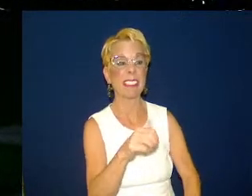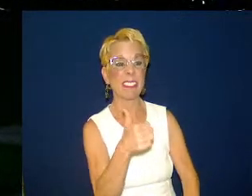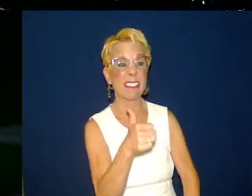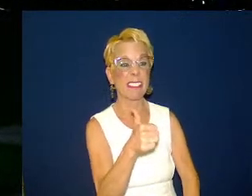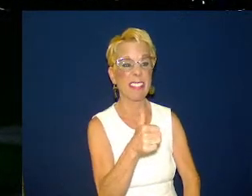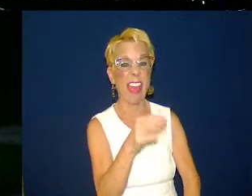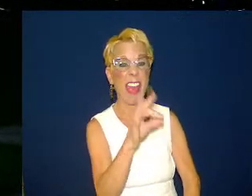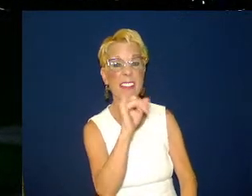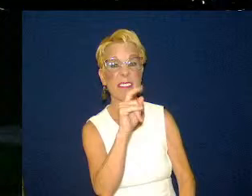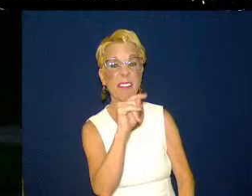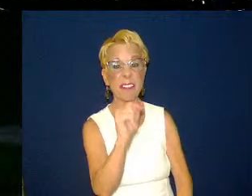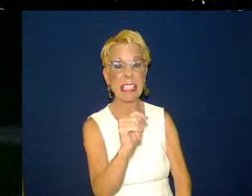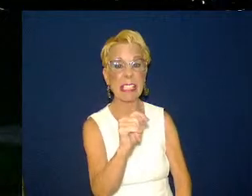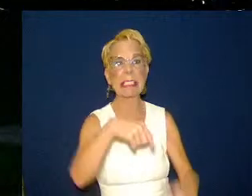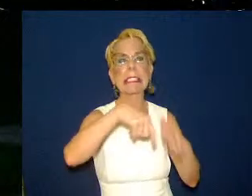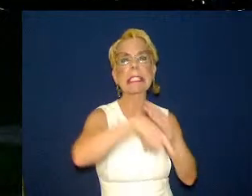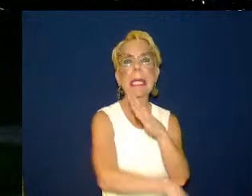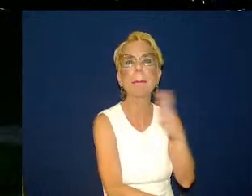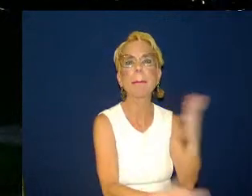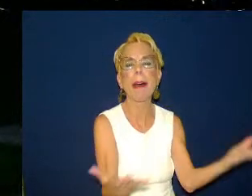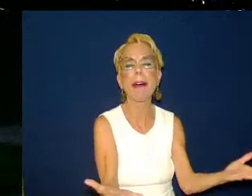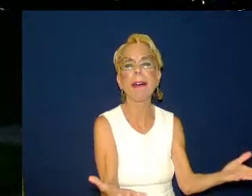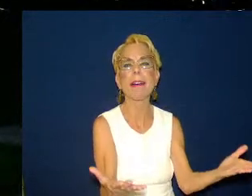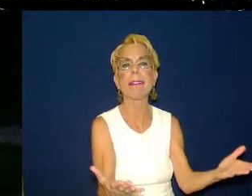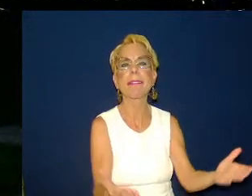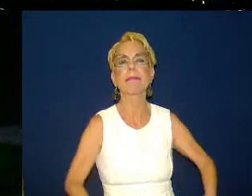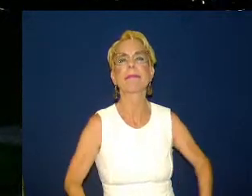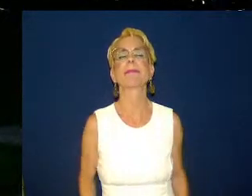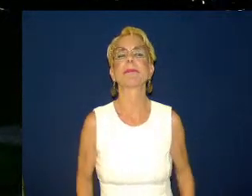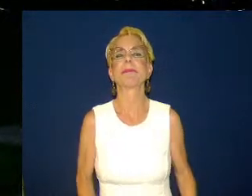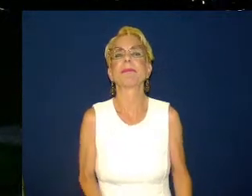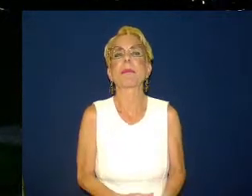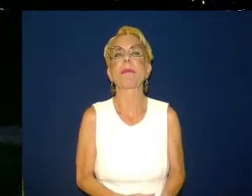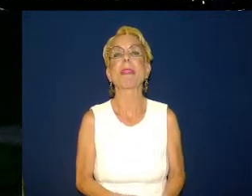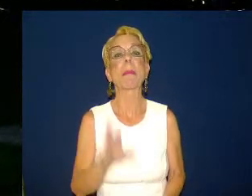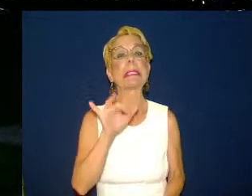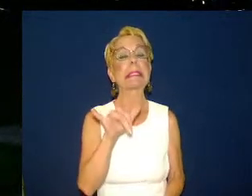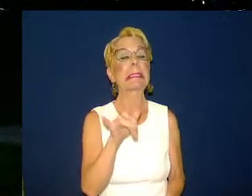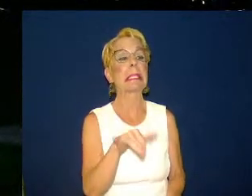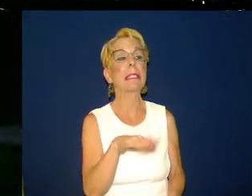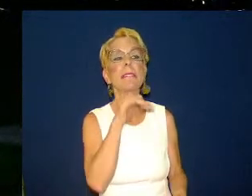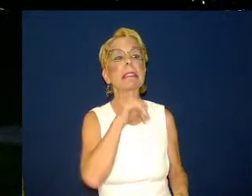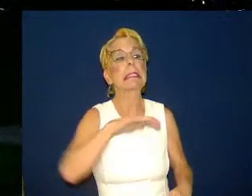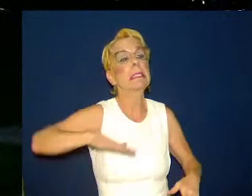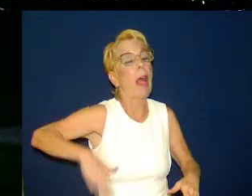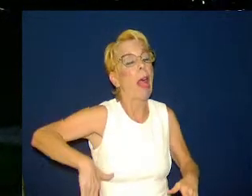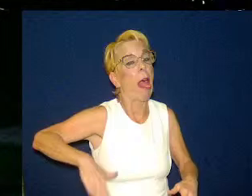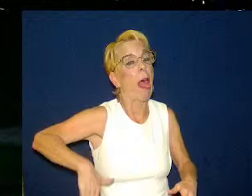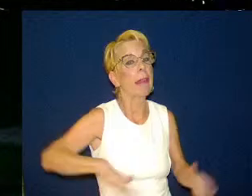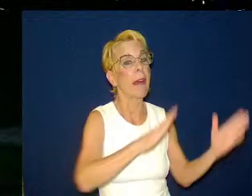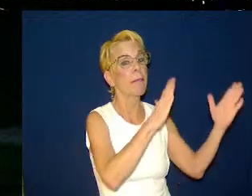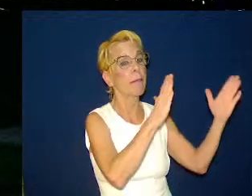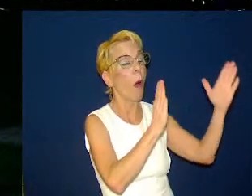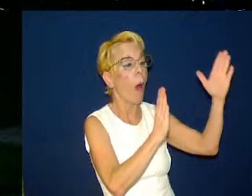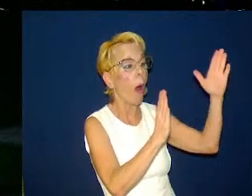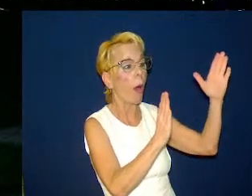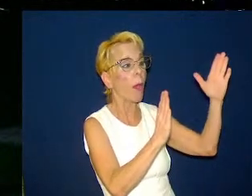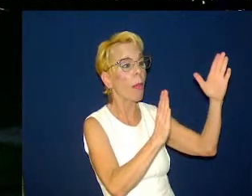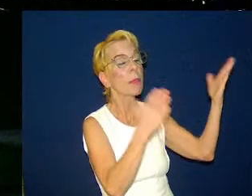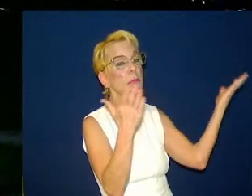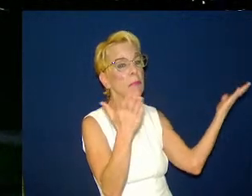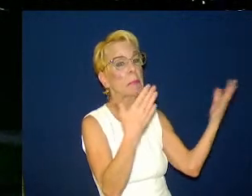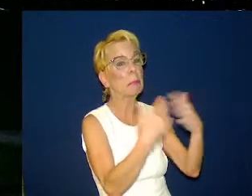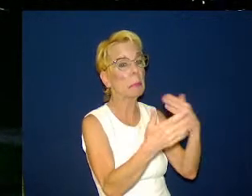falling because right now the bottom is heavier than the top is, whatever term you want to call that. But as soon as that happens, it's going to crash